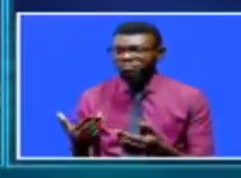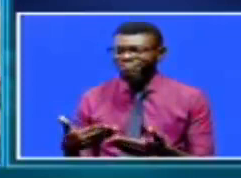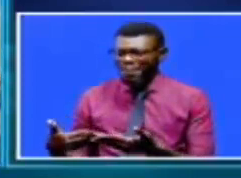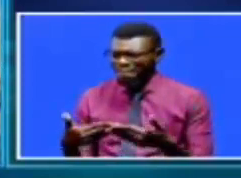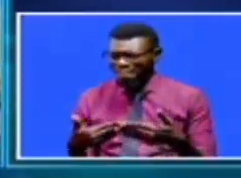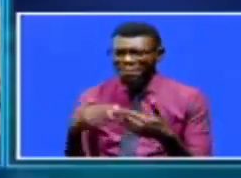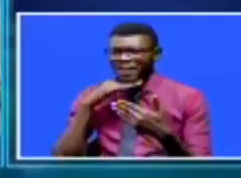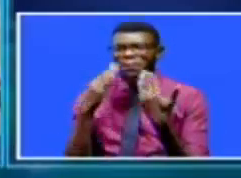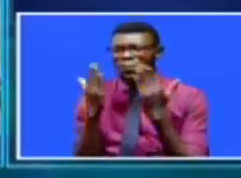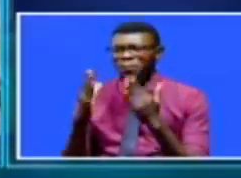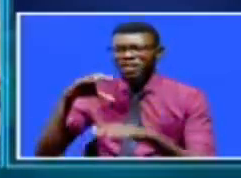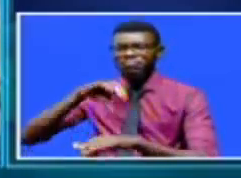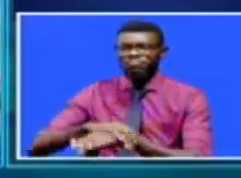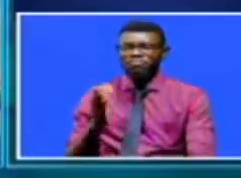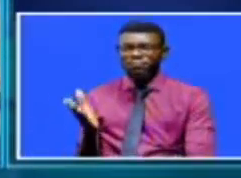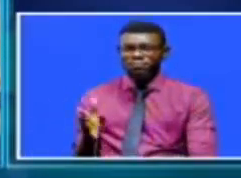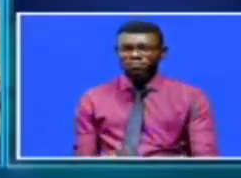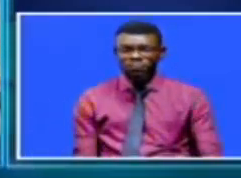operation. And also tumepata